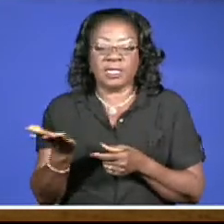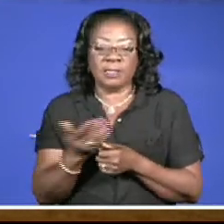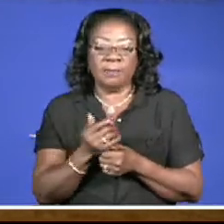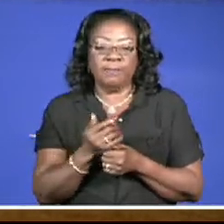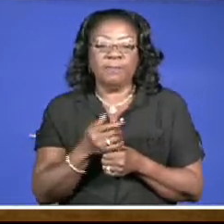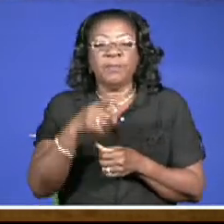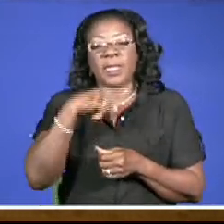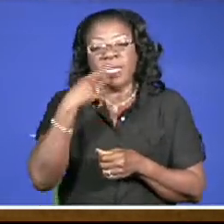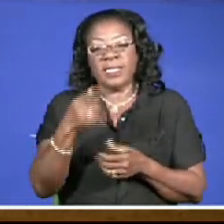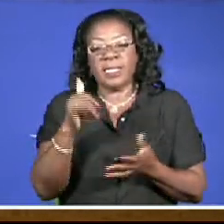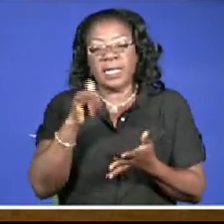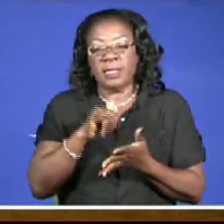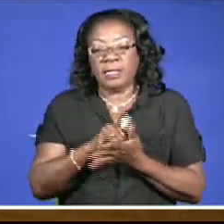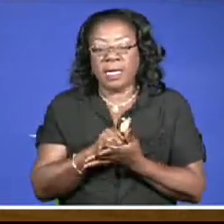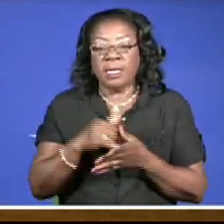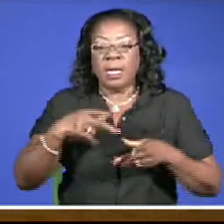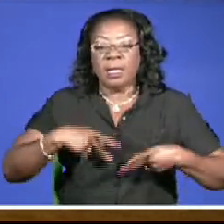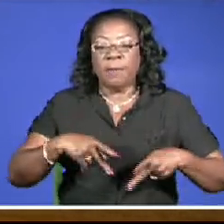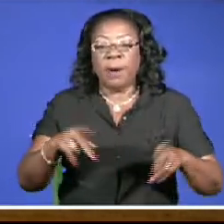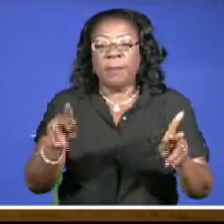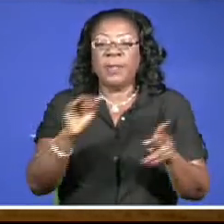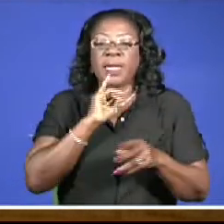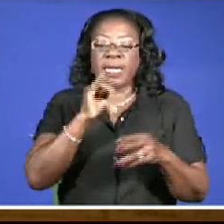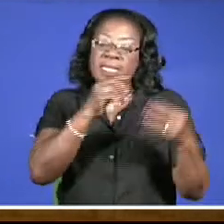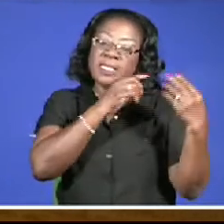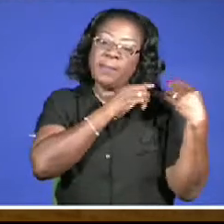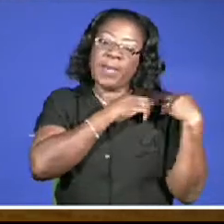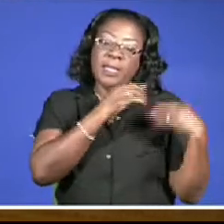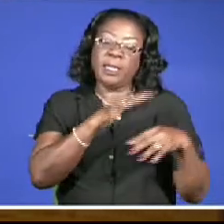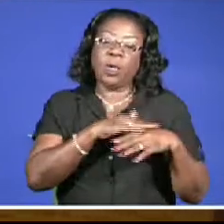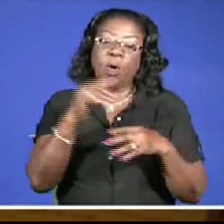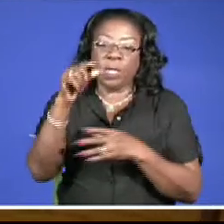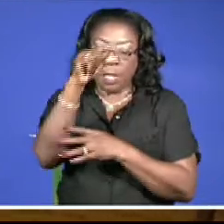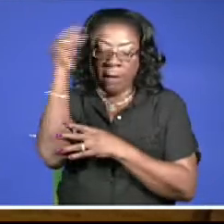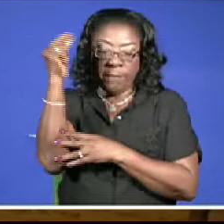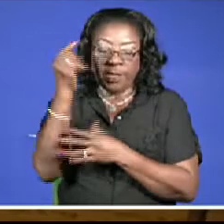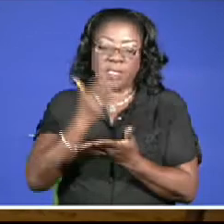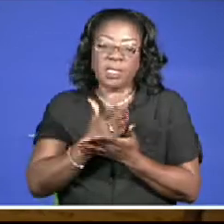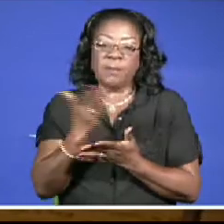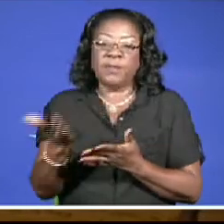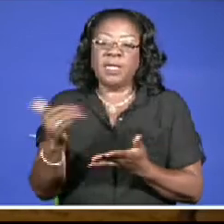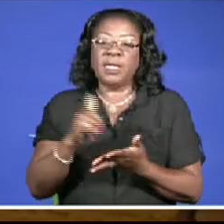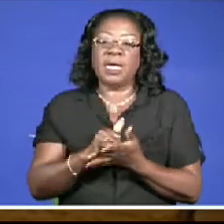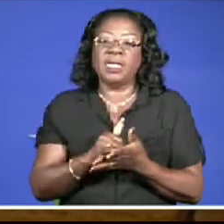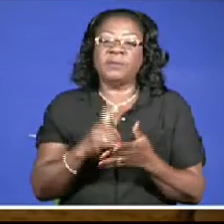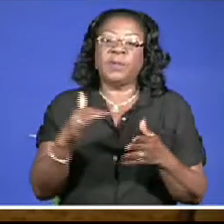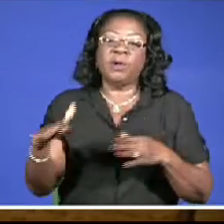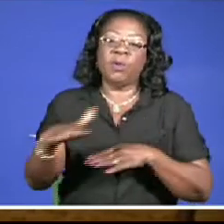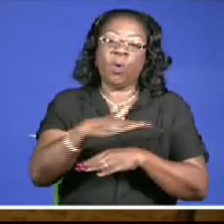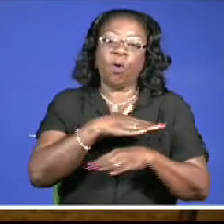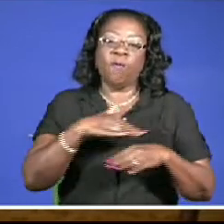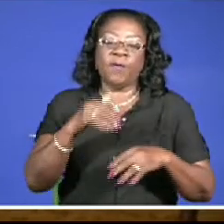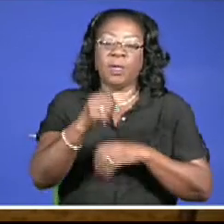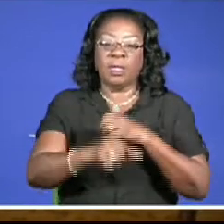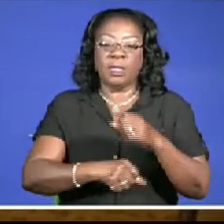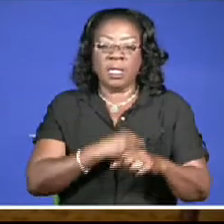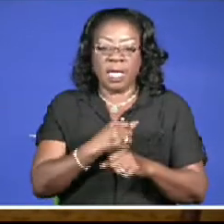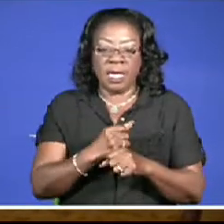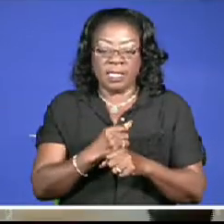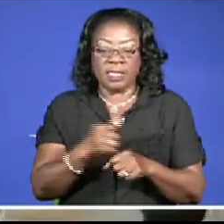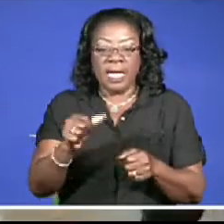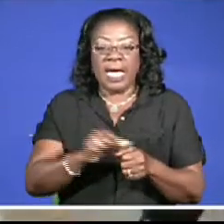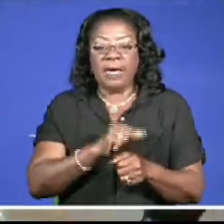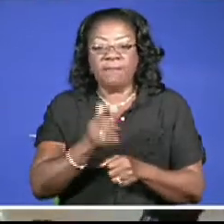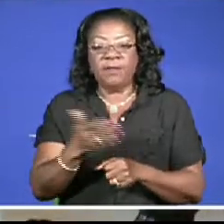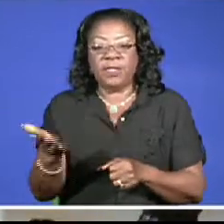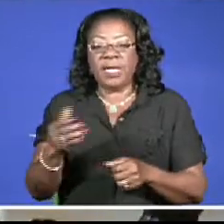Turnquest says the fact is the public is largely dependent on government, something that has been fostered over the years, but he says everything has